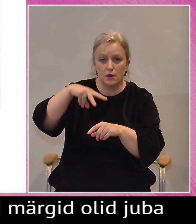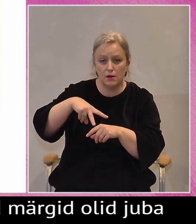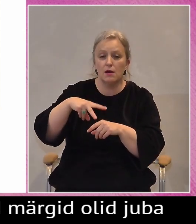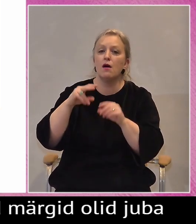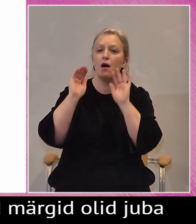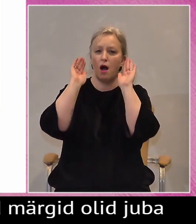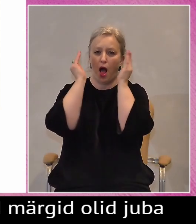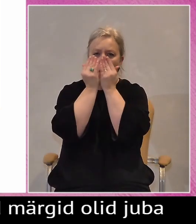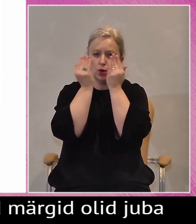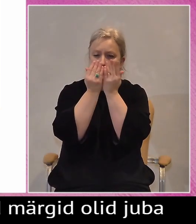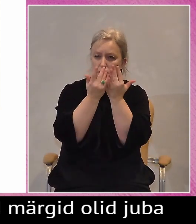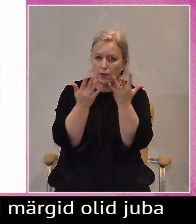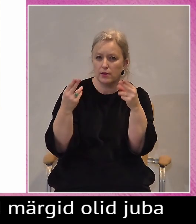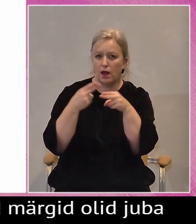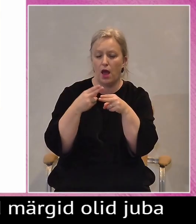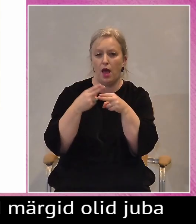Also,